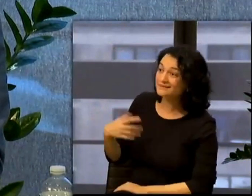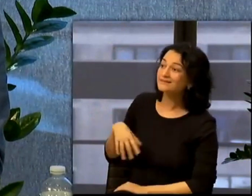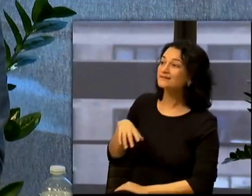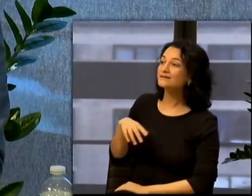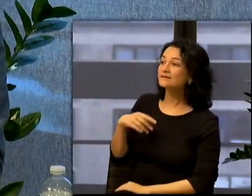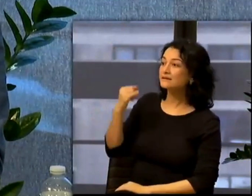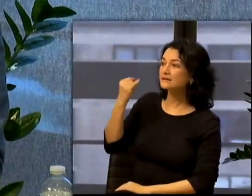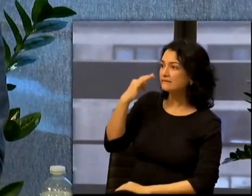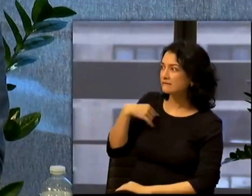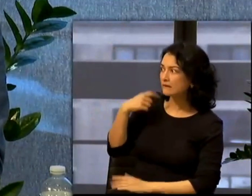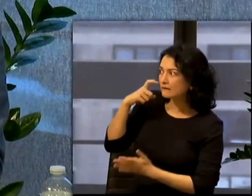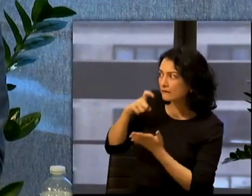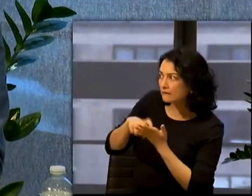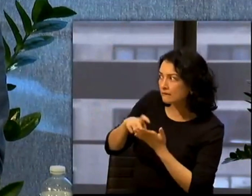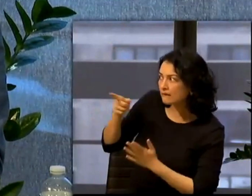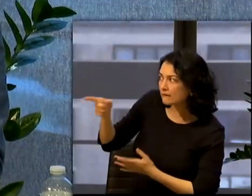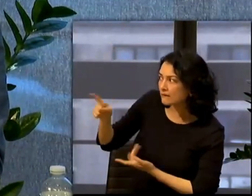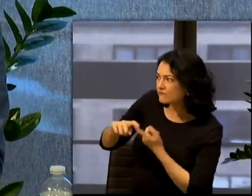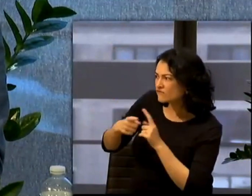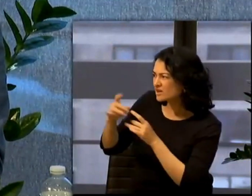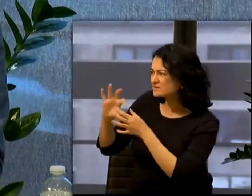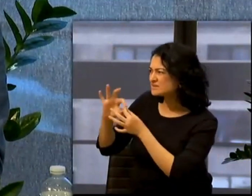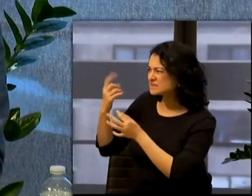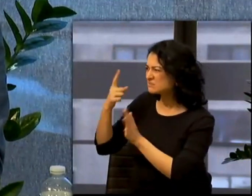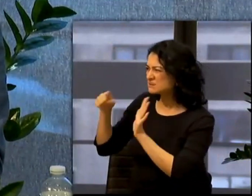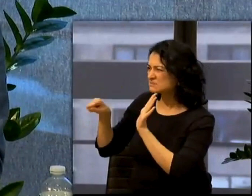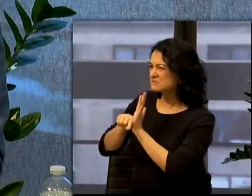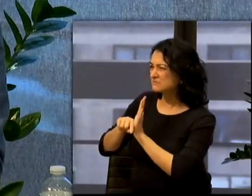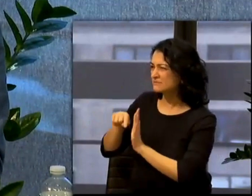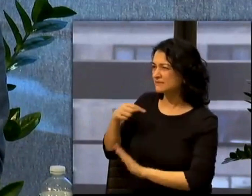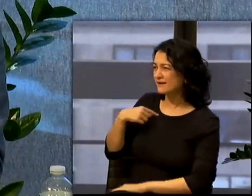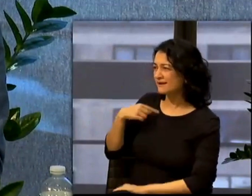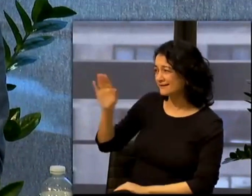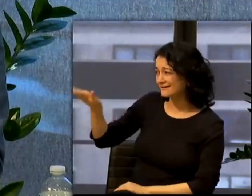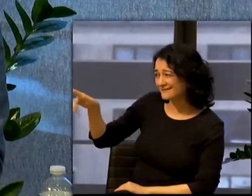jokes, whenever they occur, because they happen all the time.